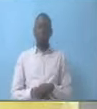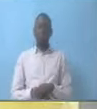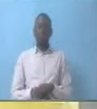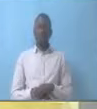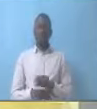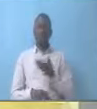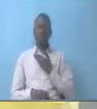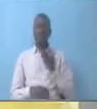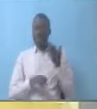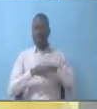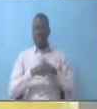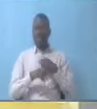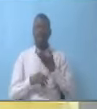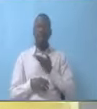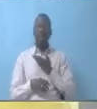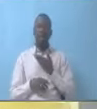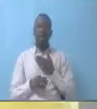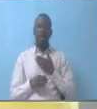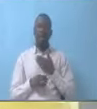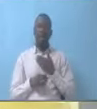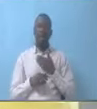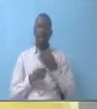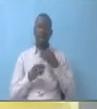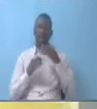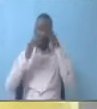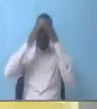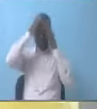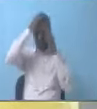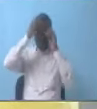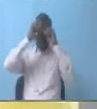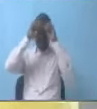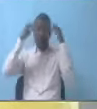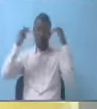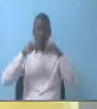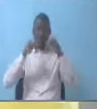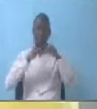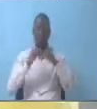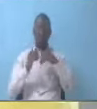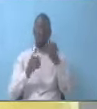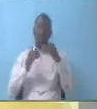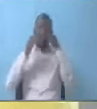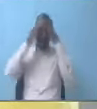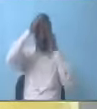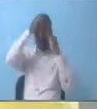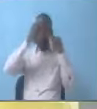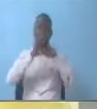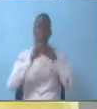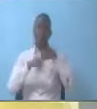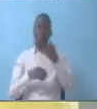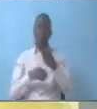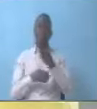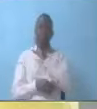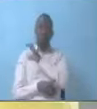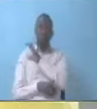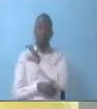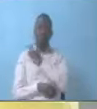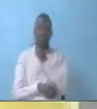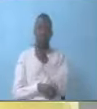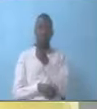council meetings. I'm not time when I'm on Jotai council meeting. And the military members of the council would be in